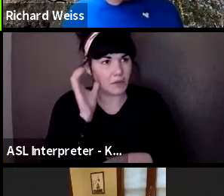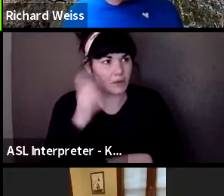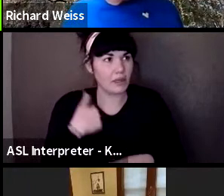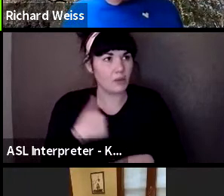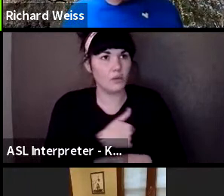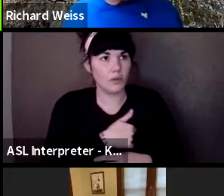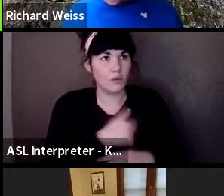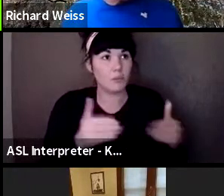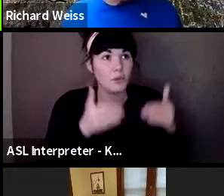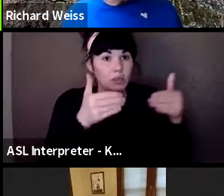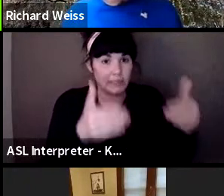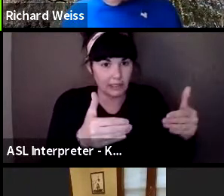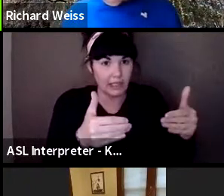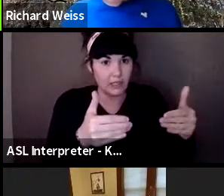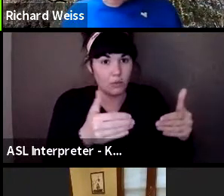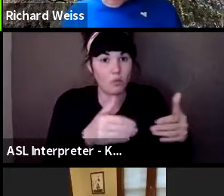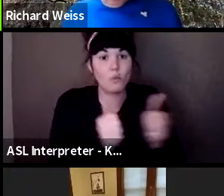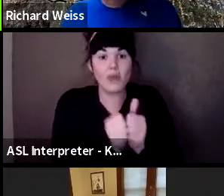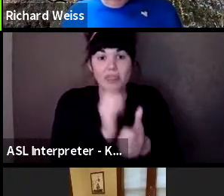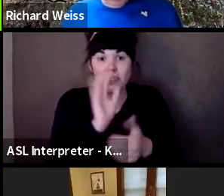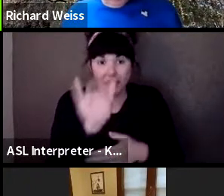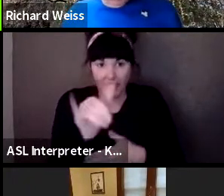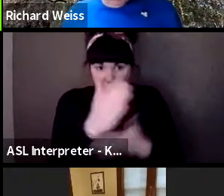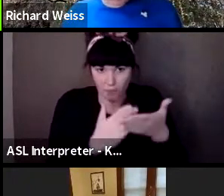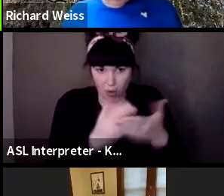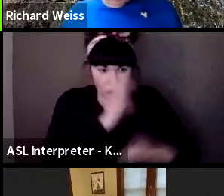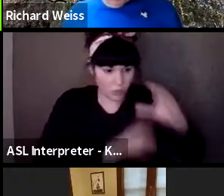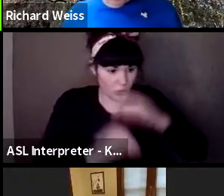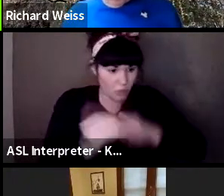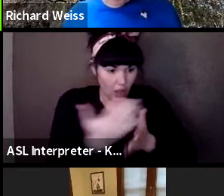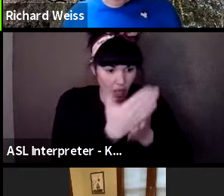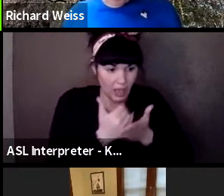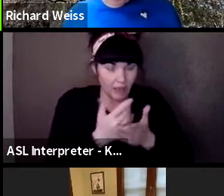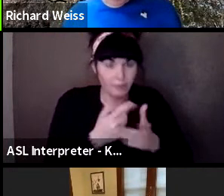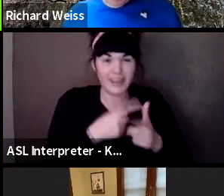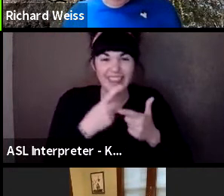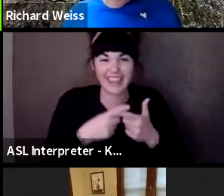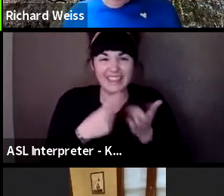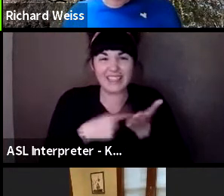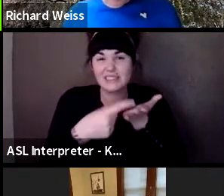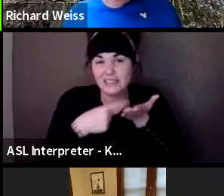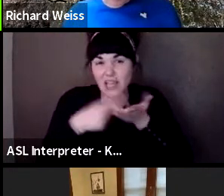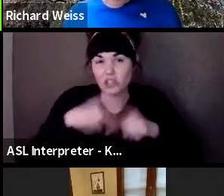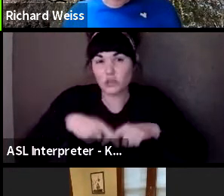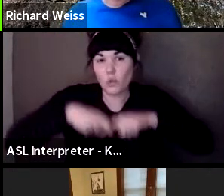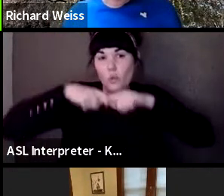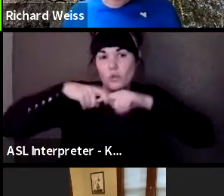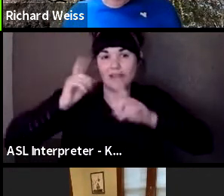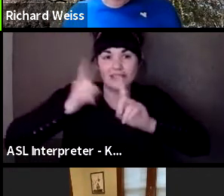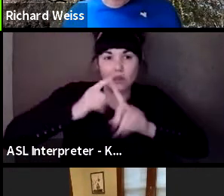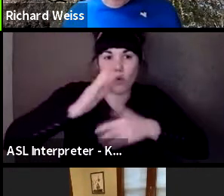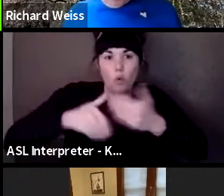discussion until we get that and until we get all the information. That's what I would suggest.